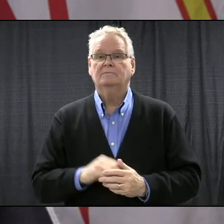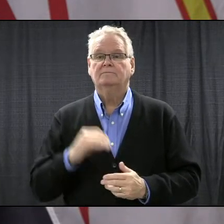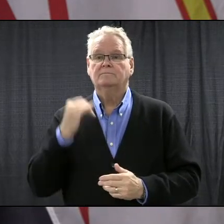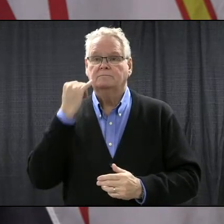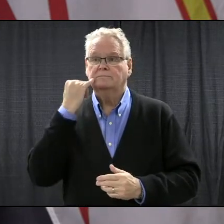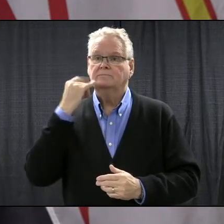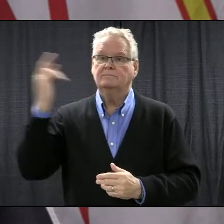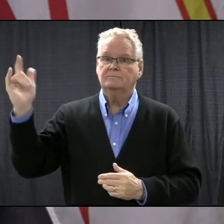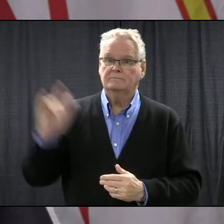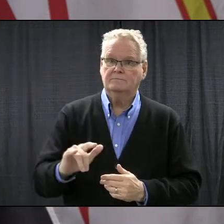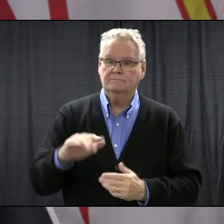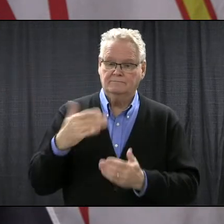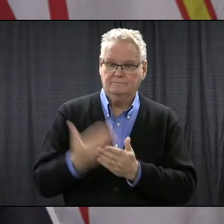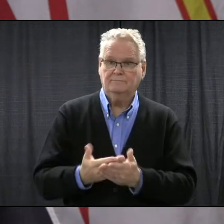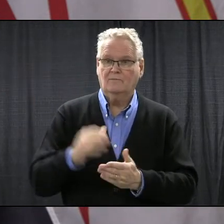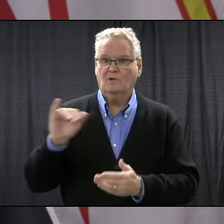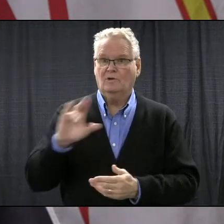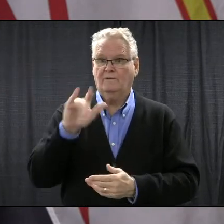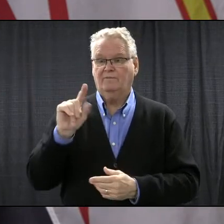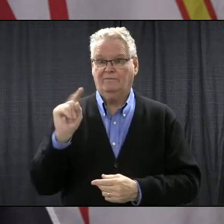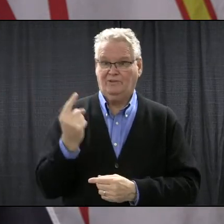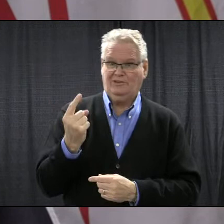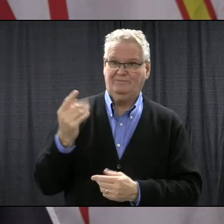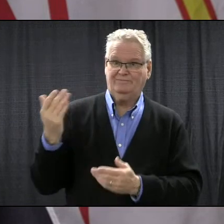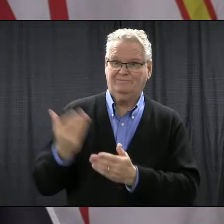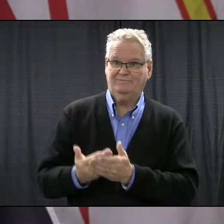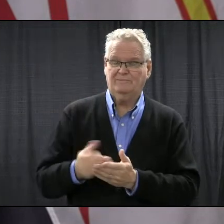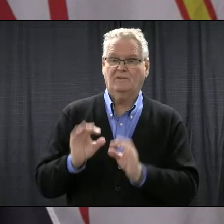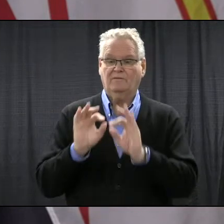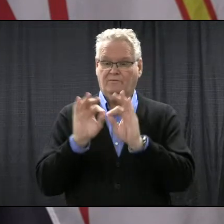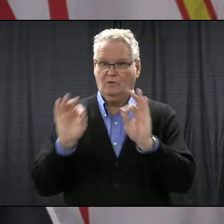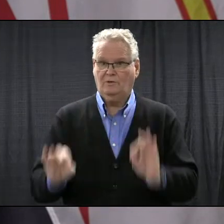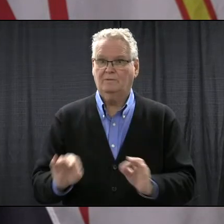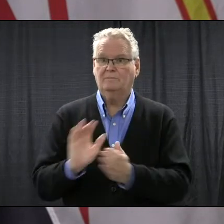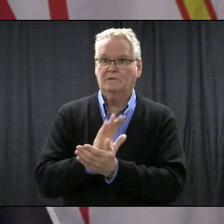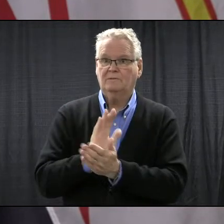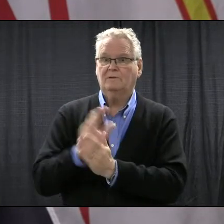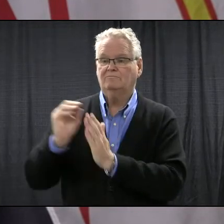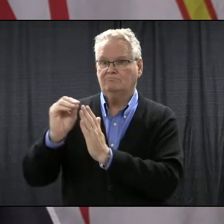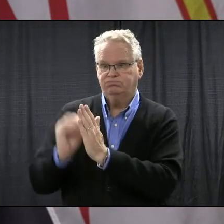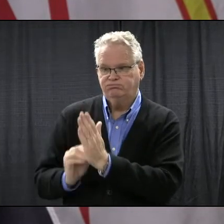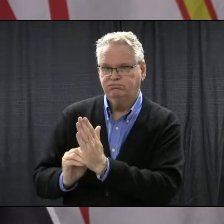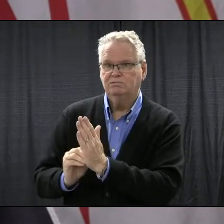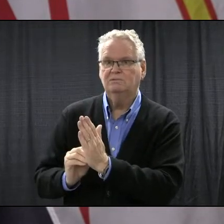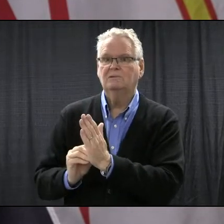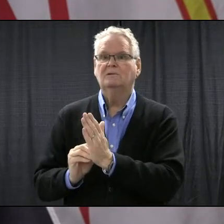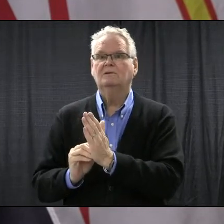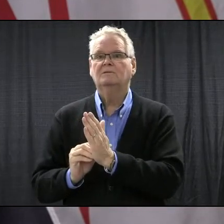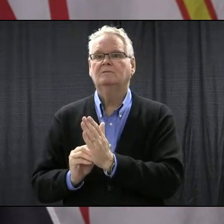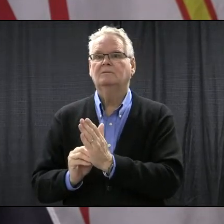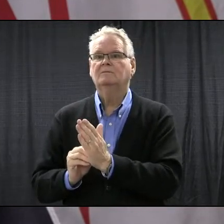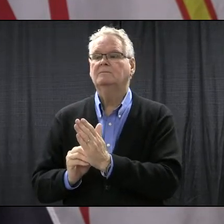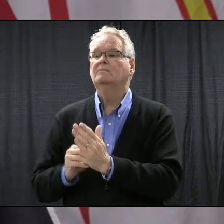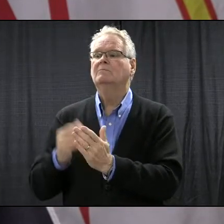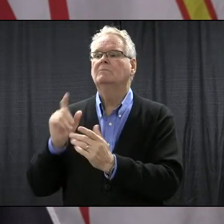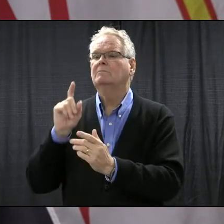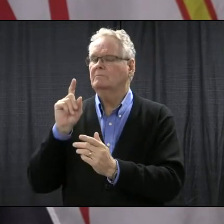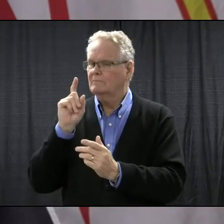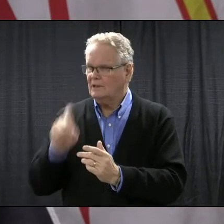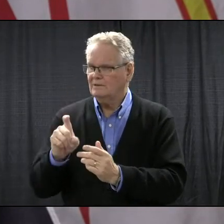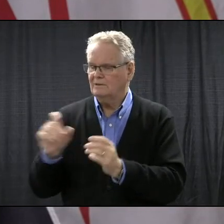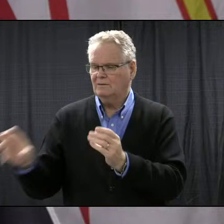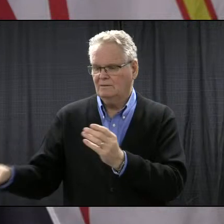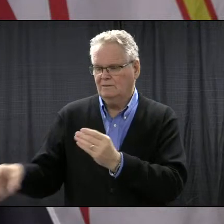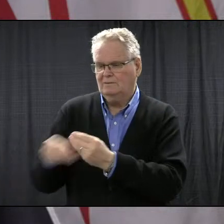July 1st, and upload their proof of vaccination. Fully vaccinated travelers are then able to leave self-isolation,